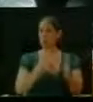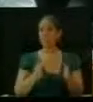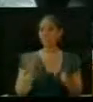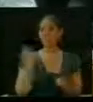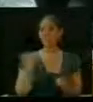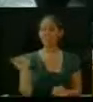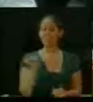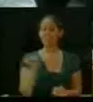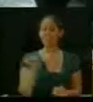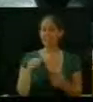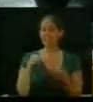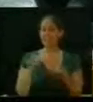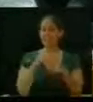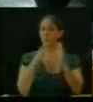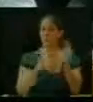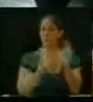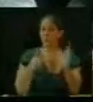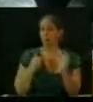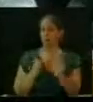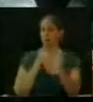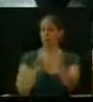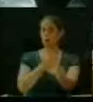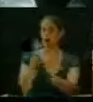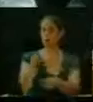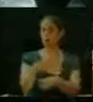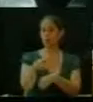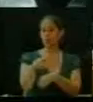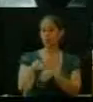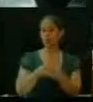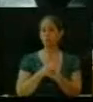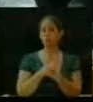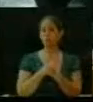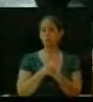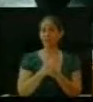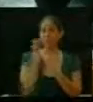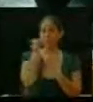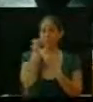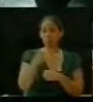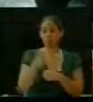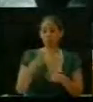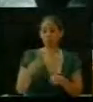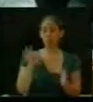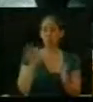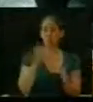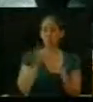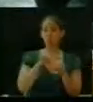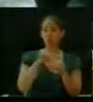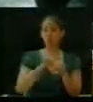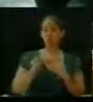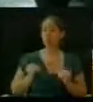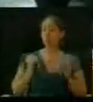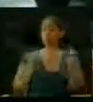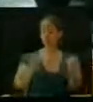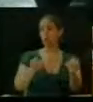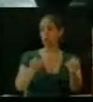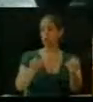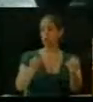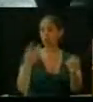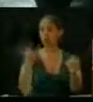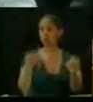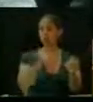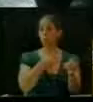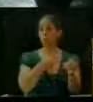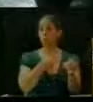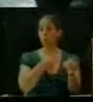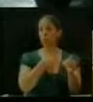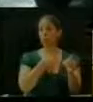same guidelines that you will be when this if indeed you vote to move forward to allow the committee to bring